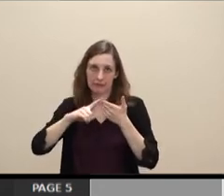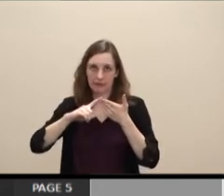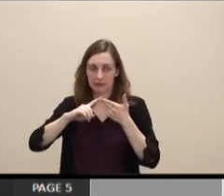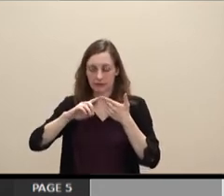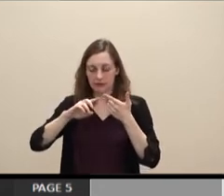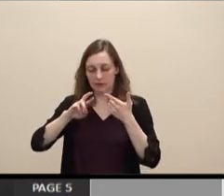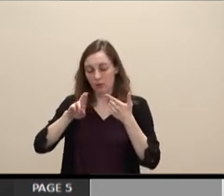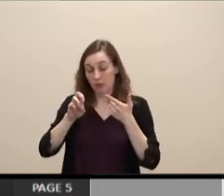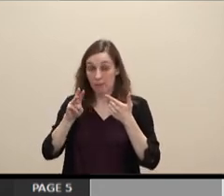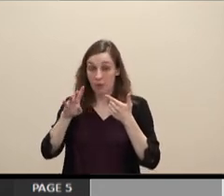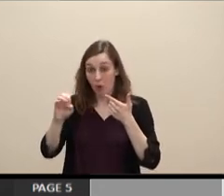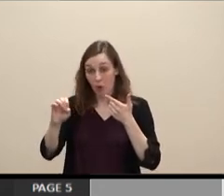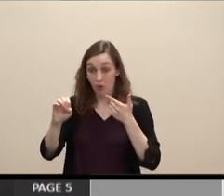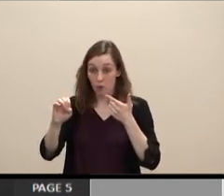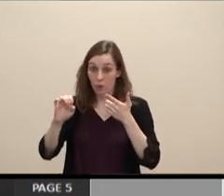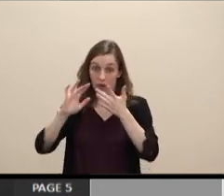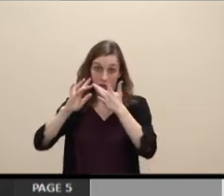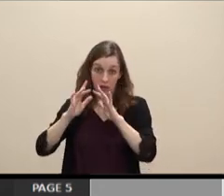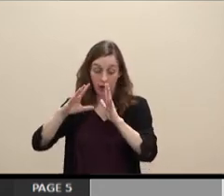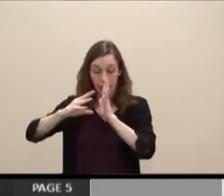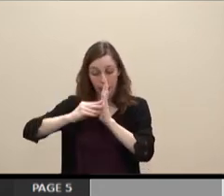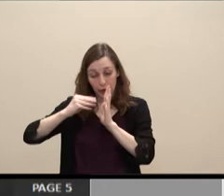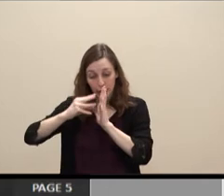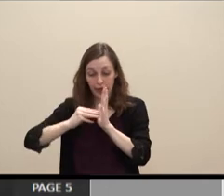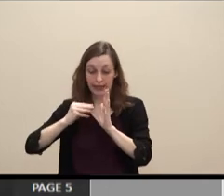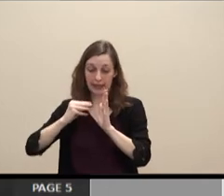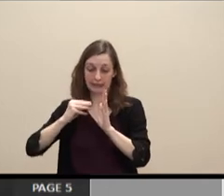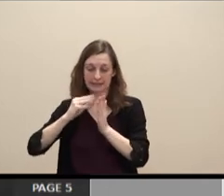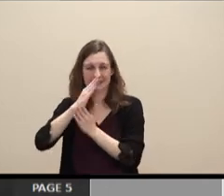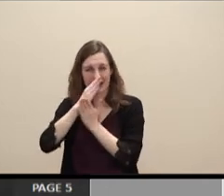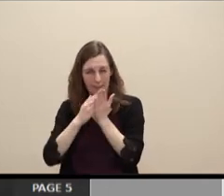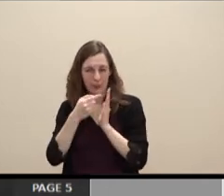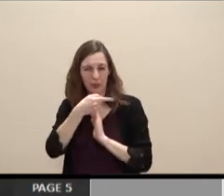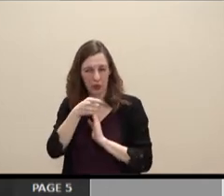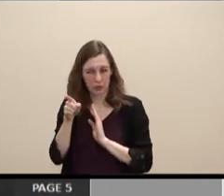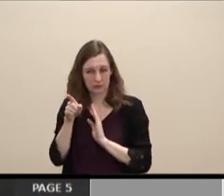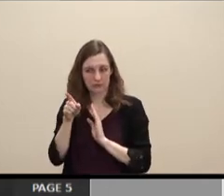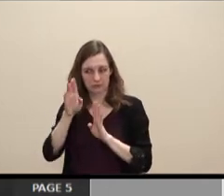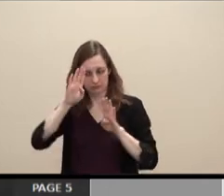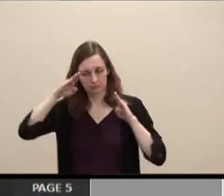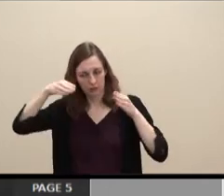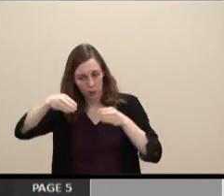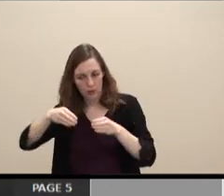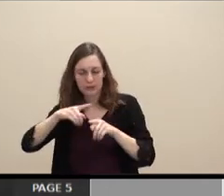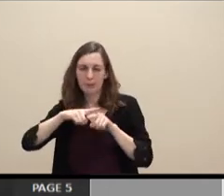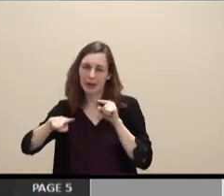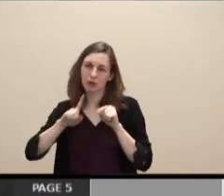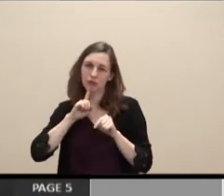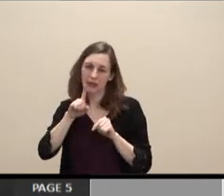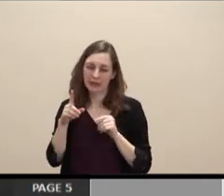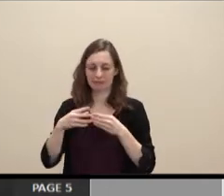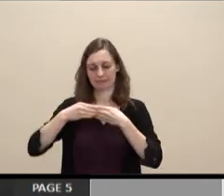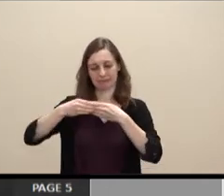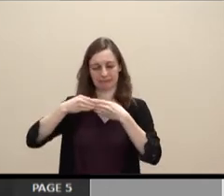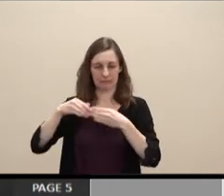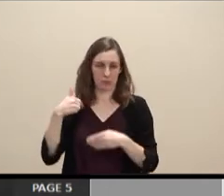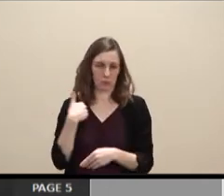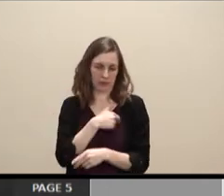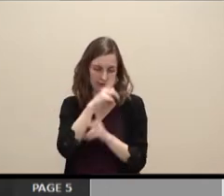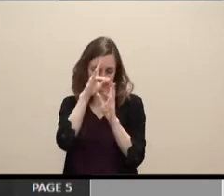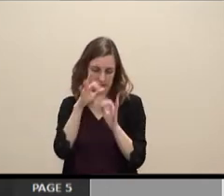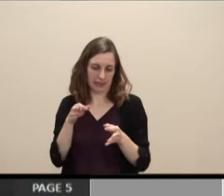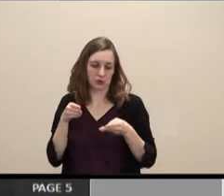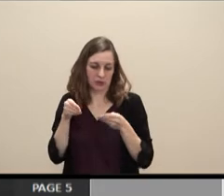remote learning and some of those things that they were aimed at, but we can, they're pretty liberal in what we can spend them on. So we had